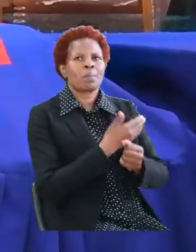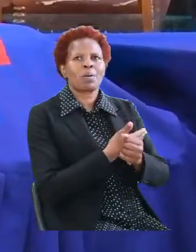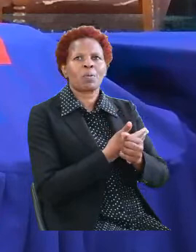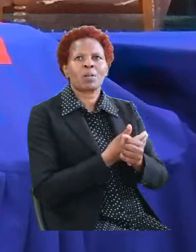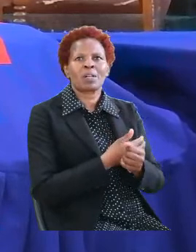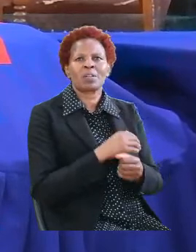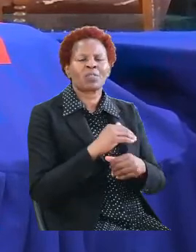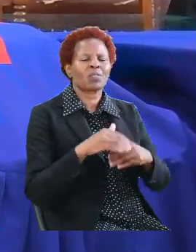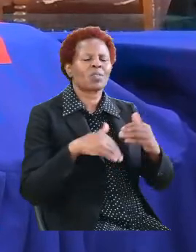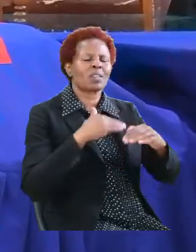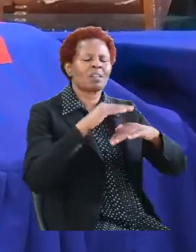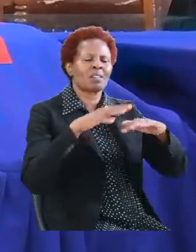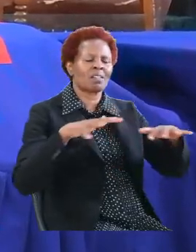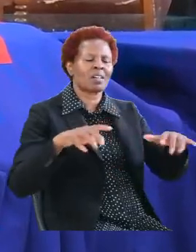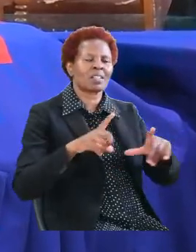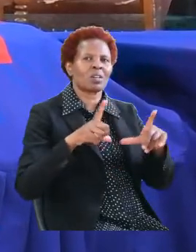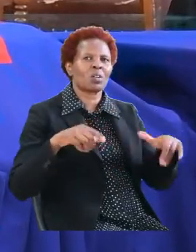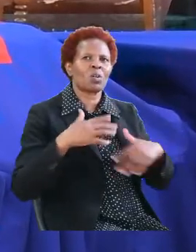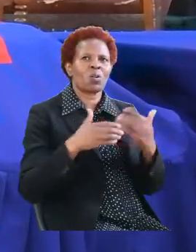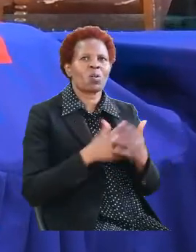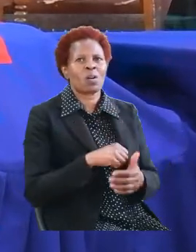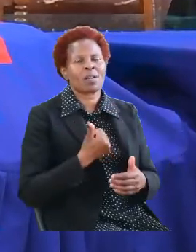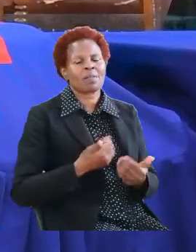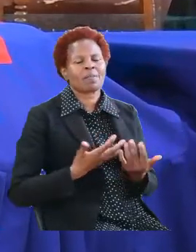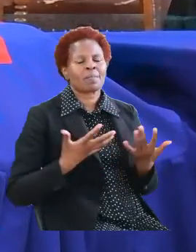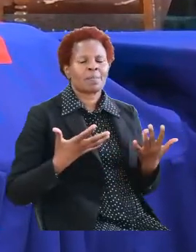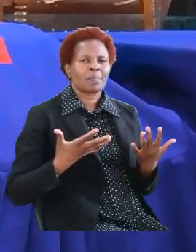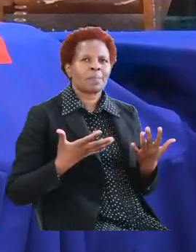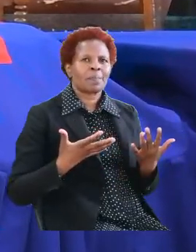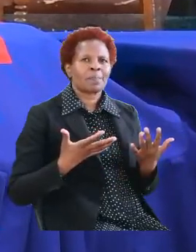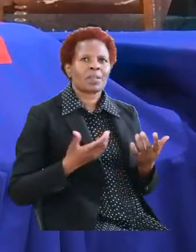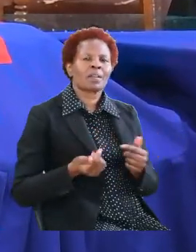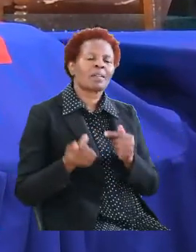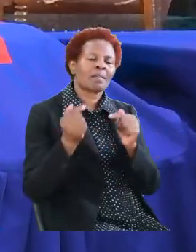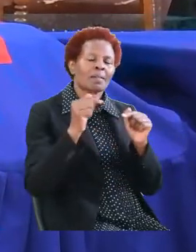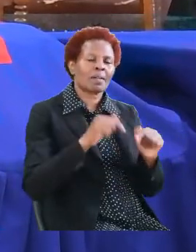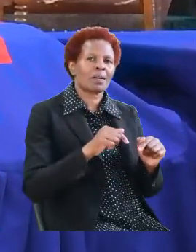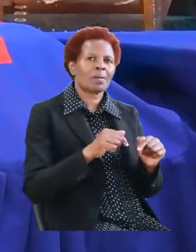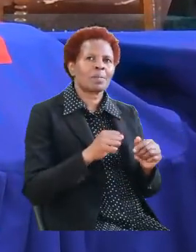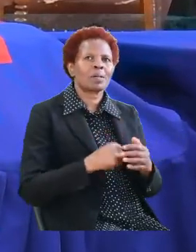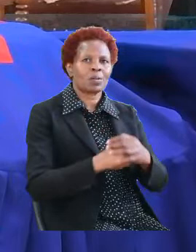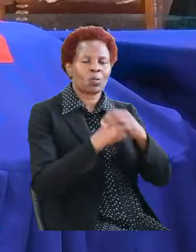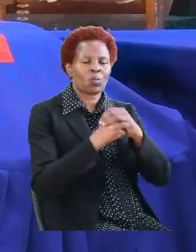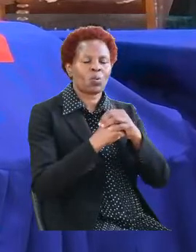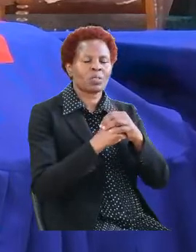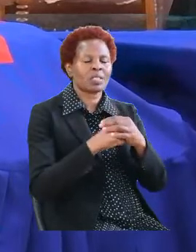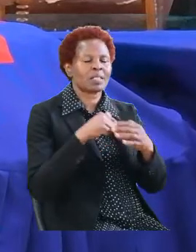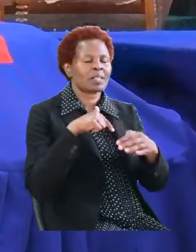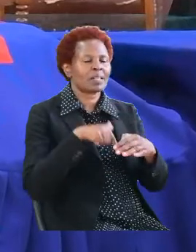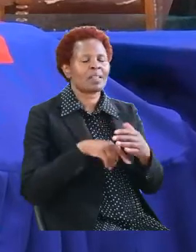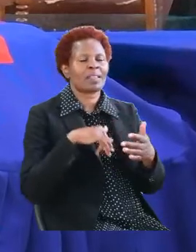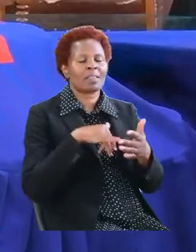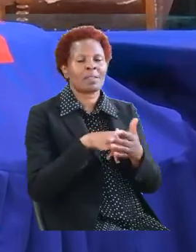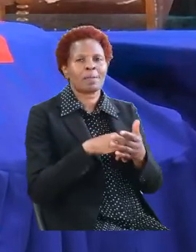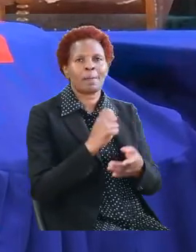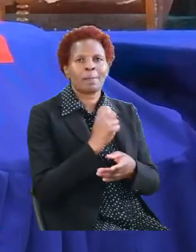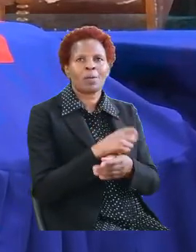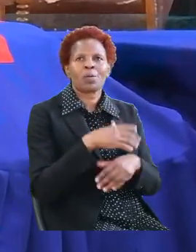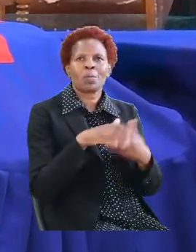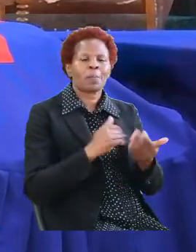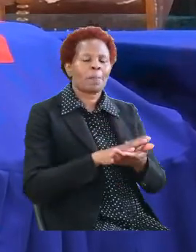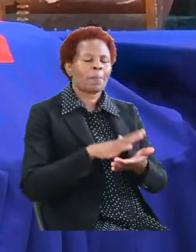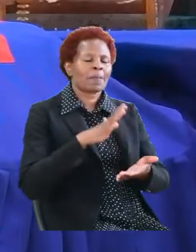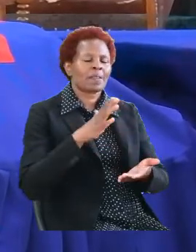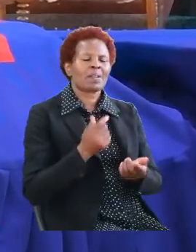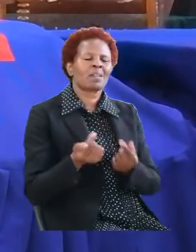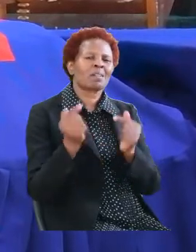over the land, and over every other thing was to come and worship in that temple. All the glory was